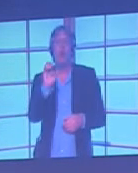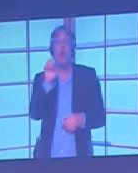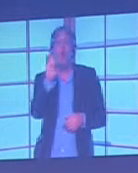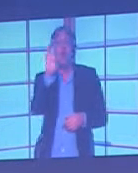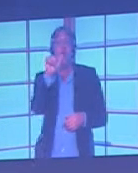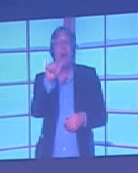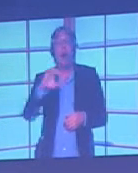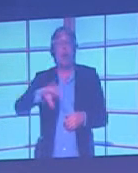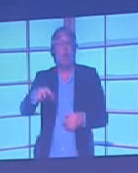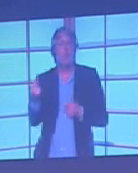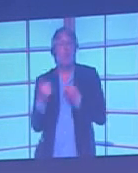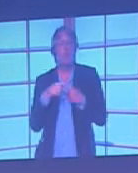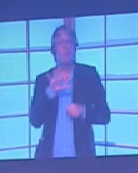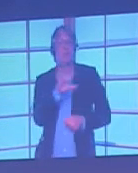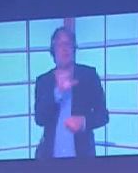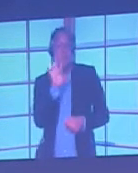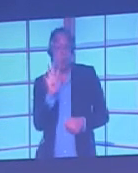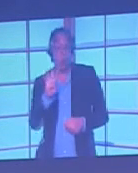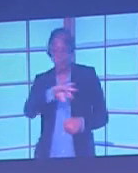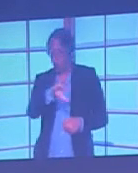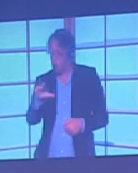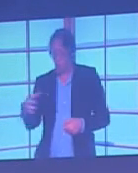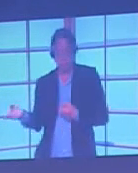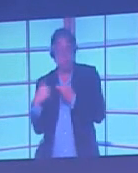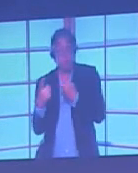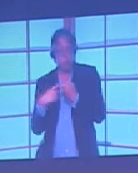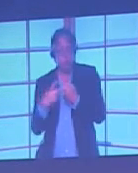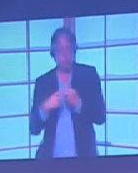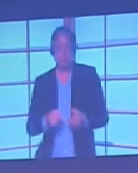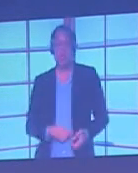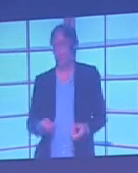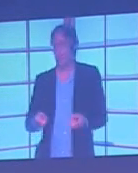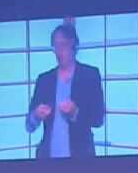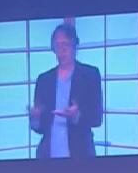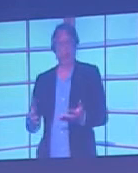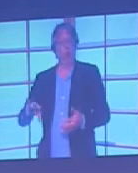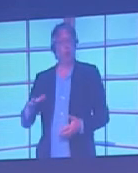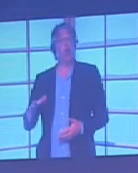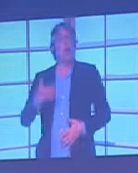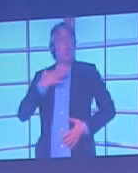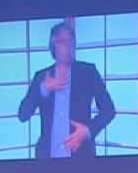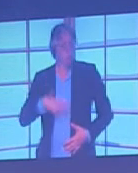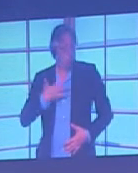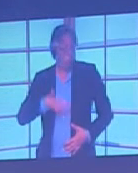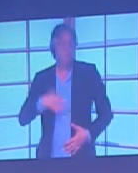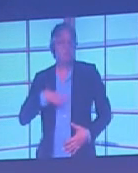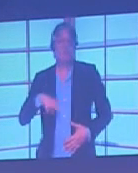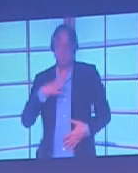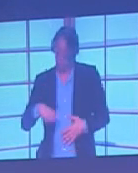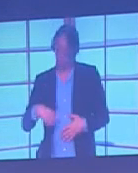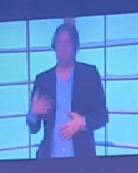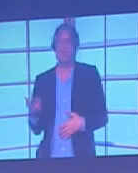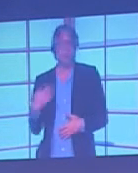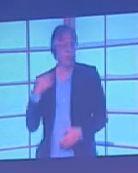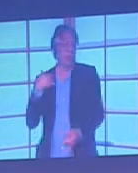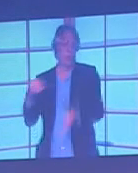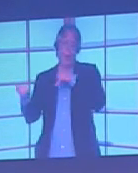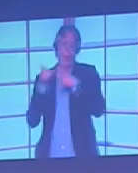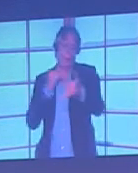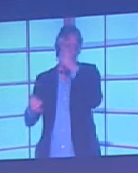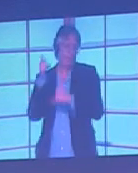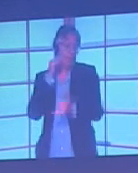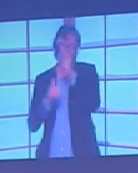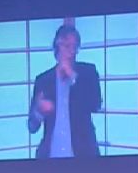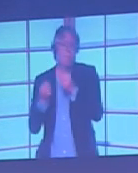member countries. And I tell you, there are countries who really want to embrace this topic. We get calls, I get phone calls all the